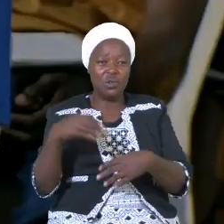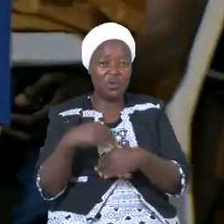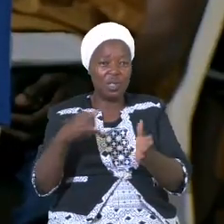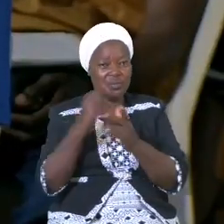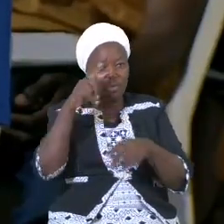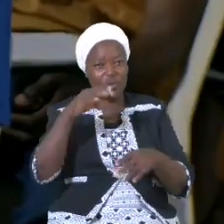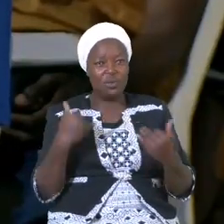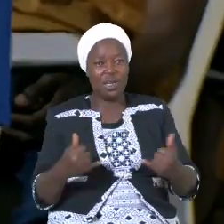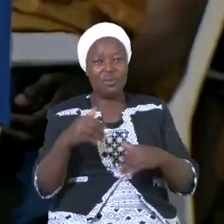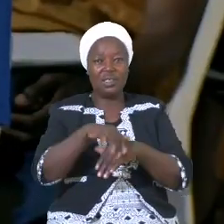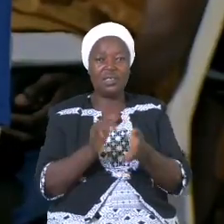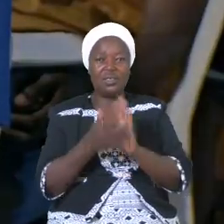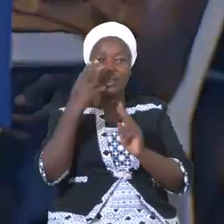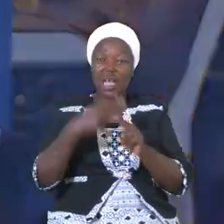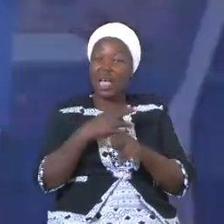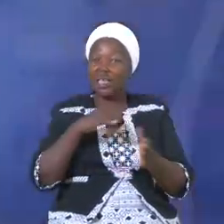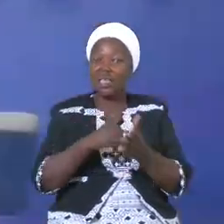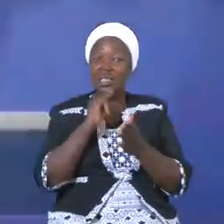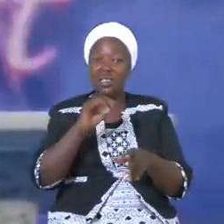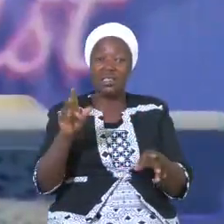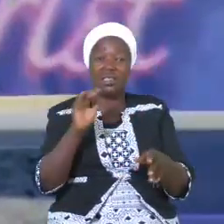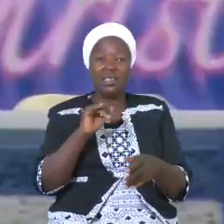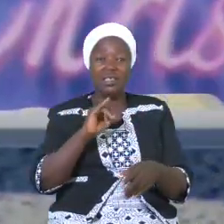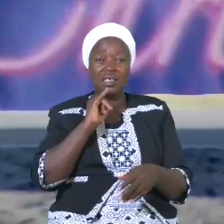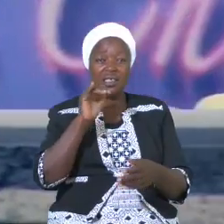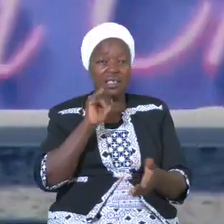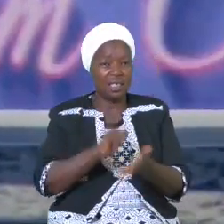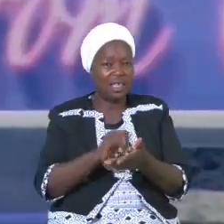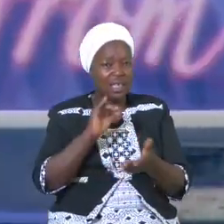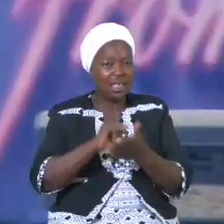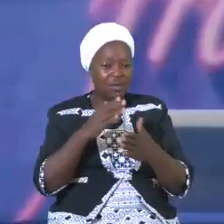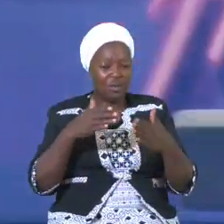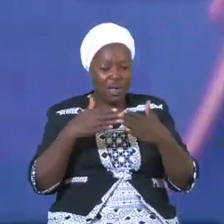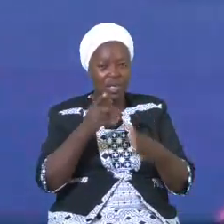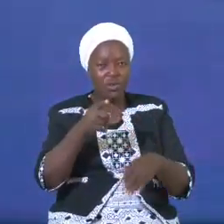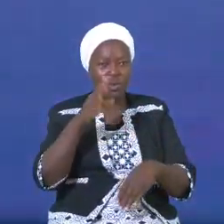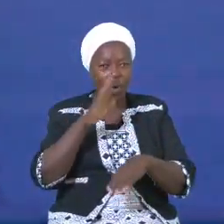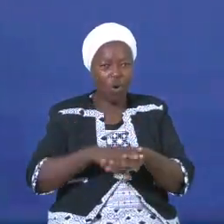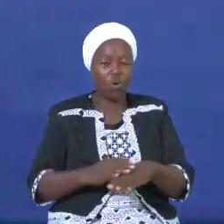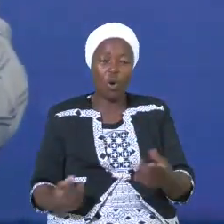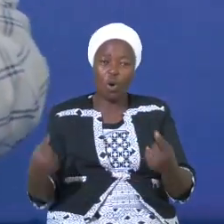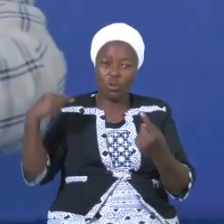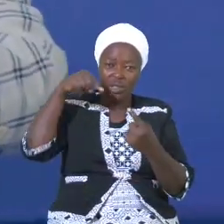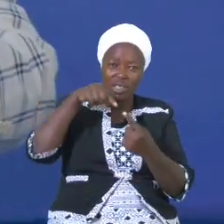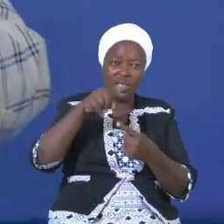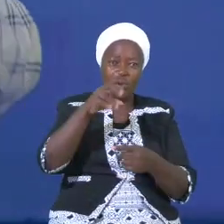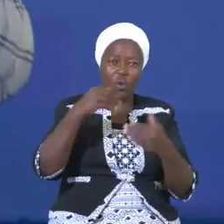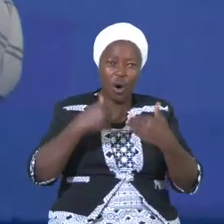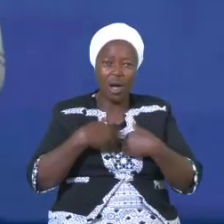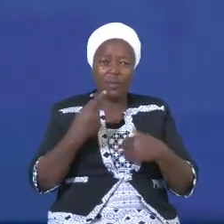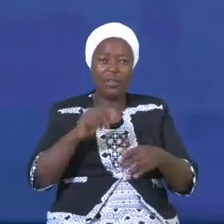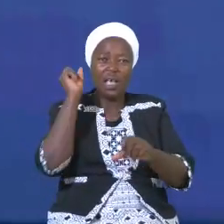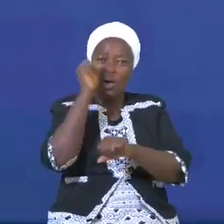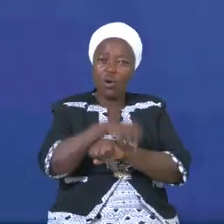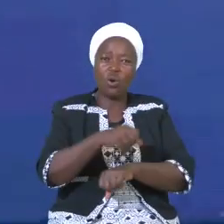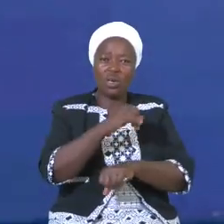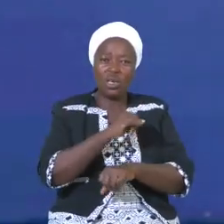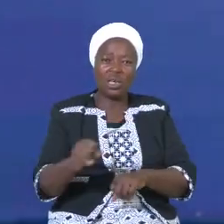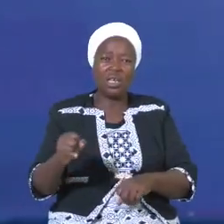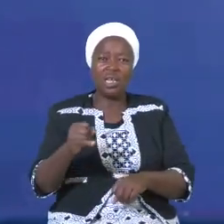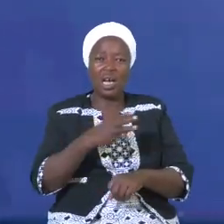that that will lead you on until you have the conquering and the